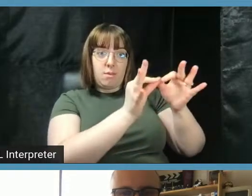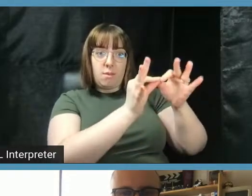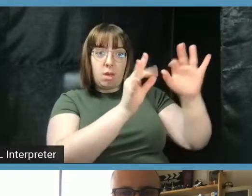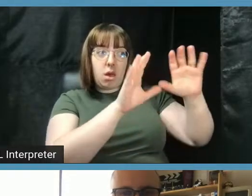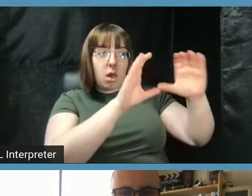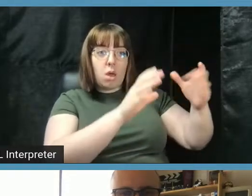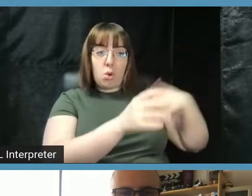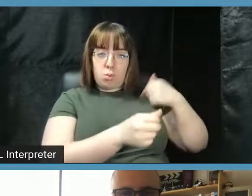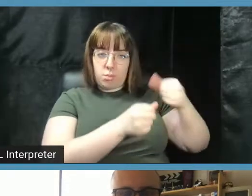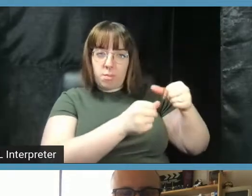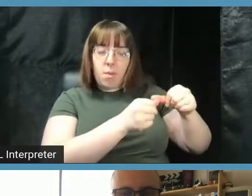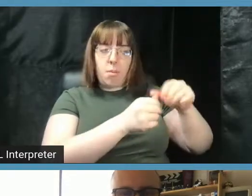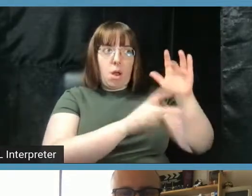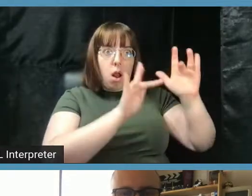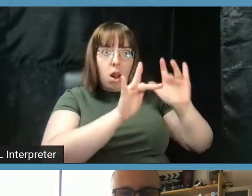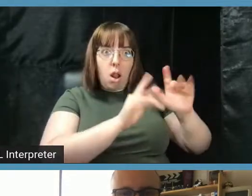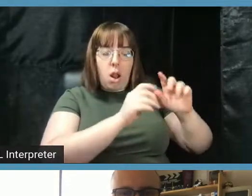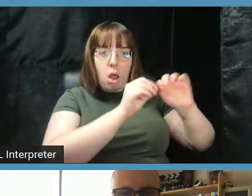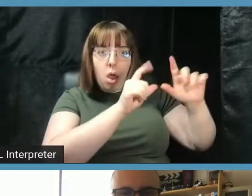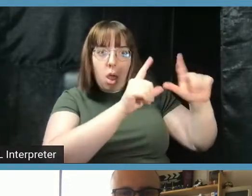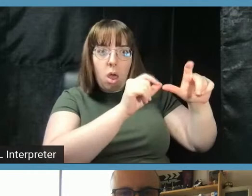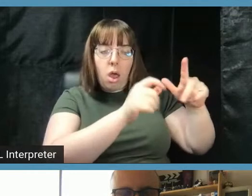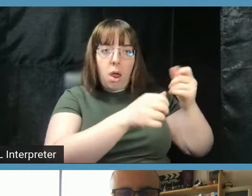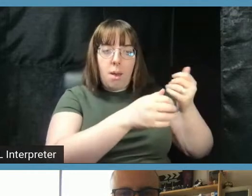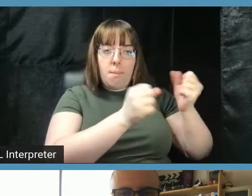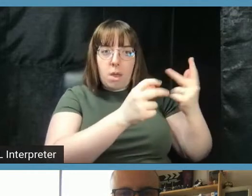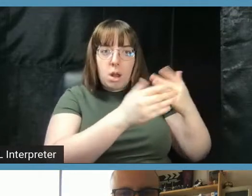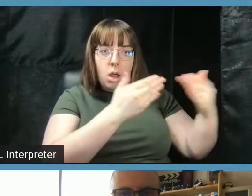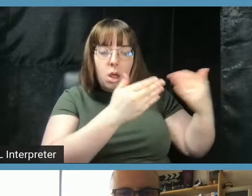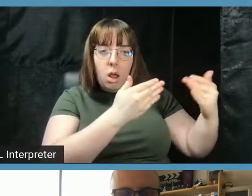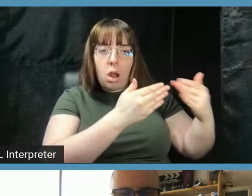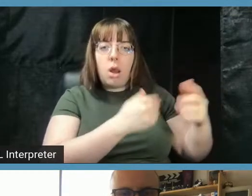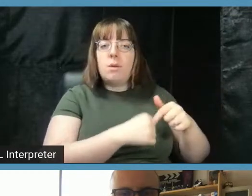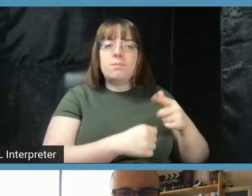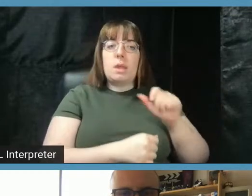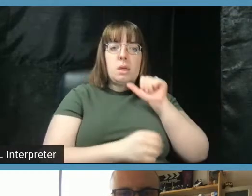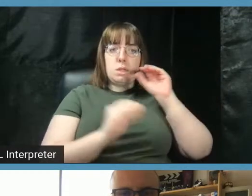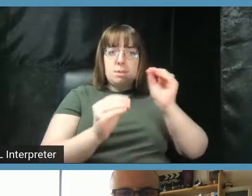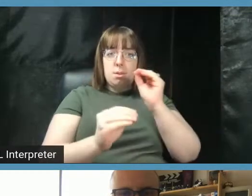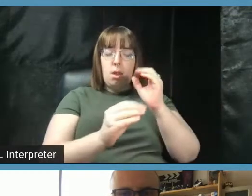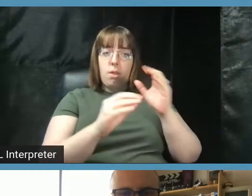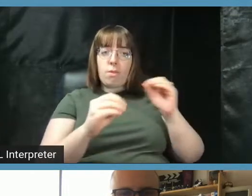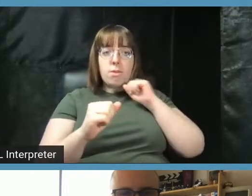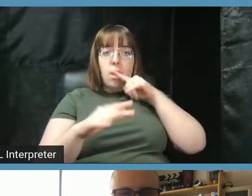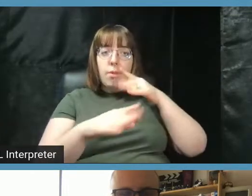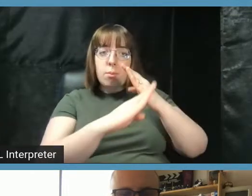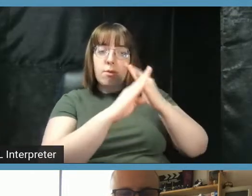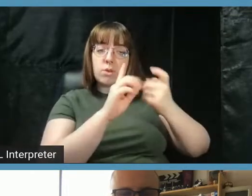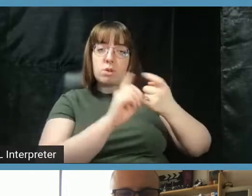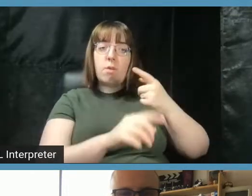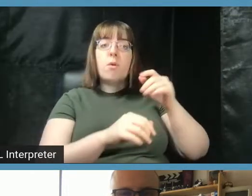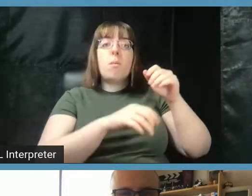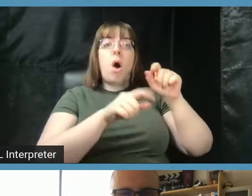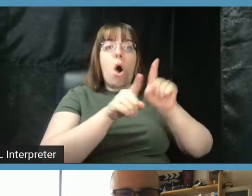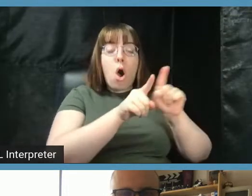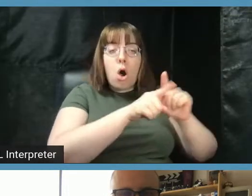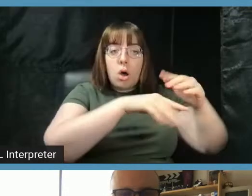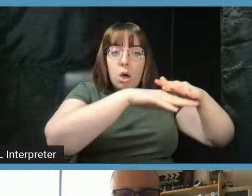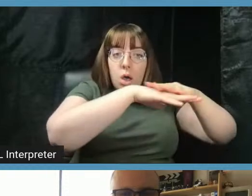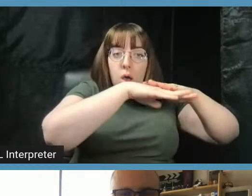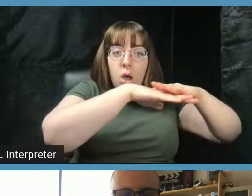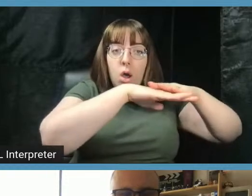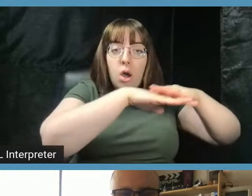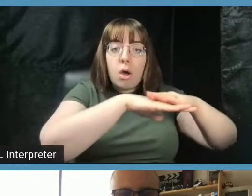yes, put your visual descriptions in the alt text field. Now, there's nothing preventing you from also surfacing them in the body of